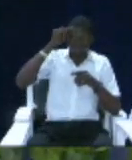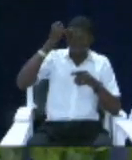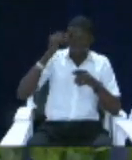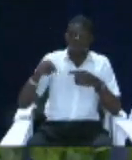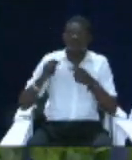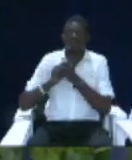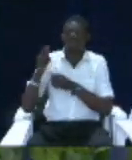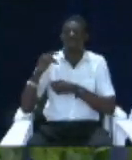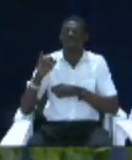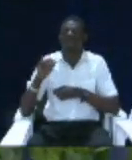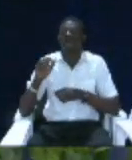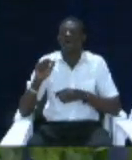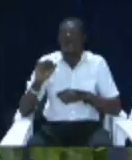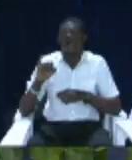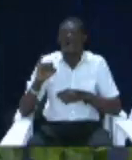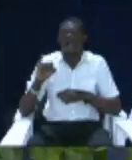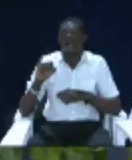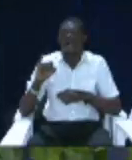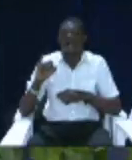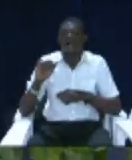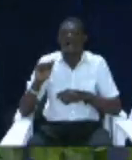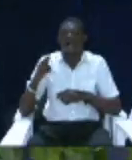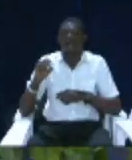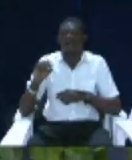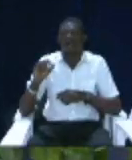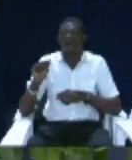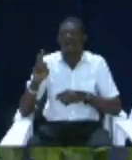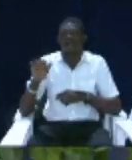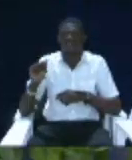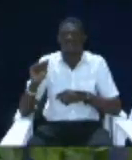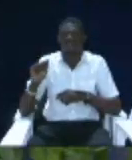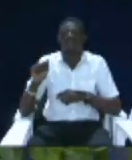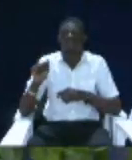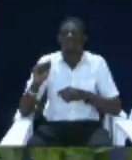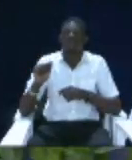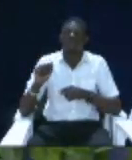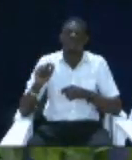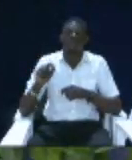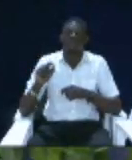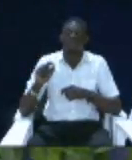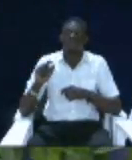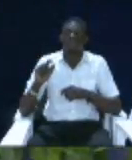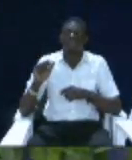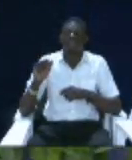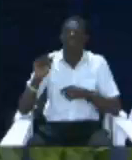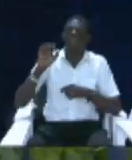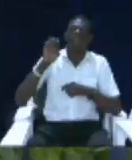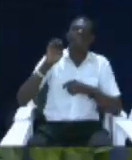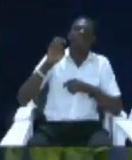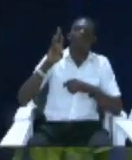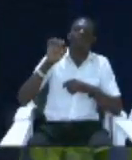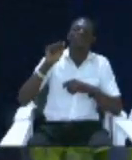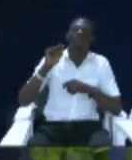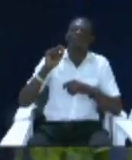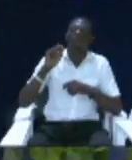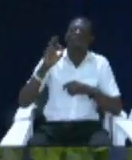Aduawaye. And between Aduawaye and Iruwa Junction, Fulani